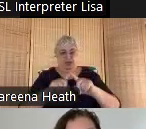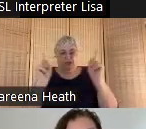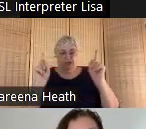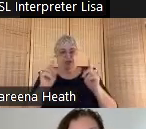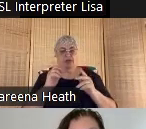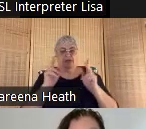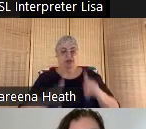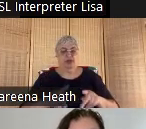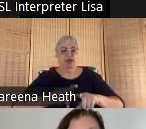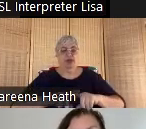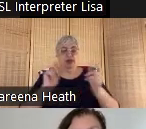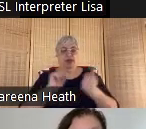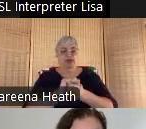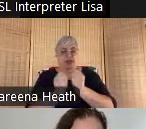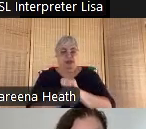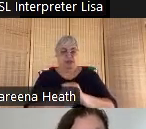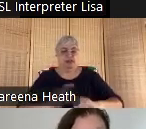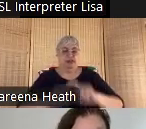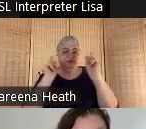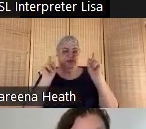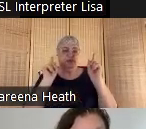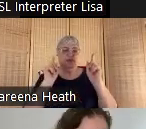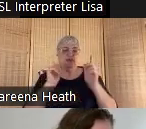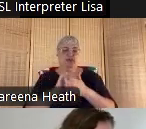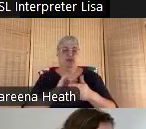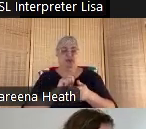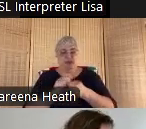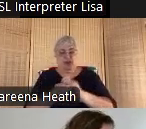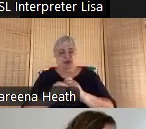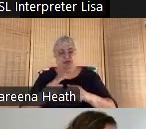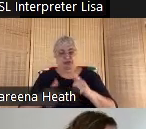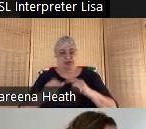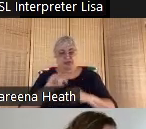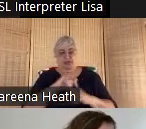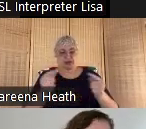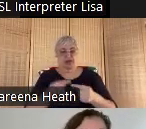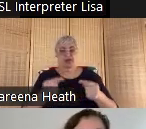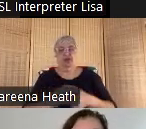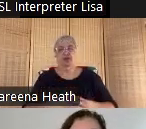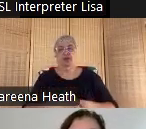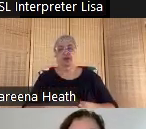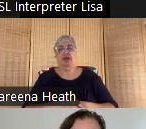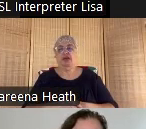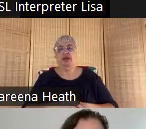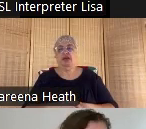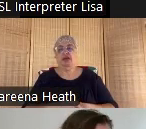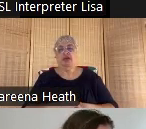with a brain injury adjusts differently to the changes that result from their injury. When